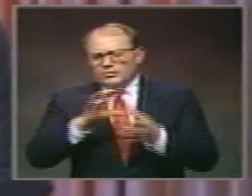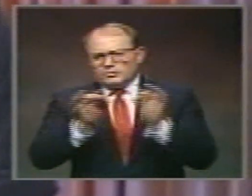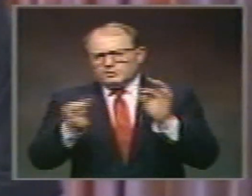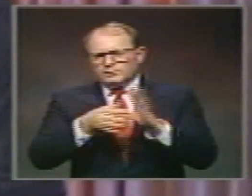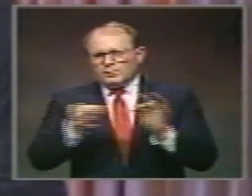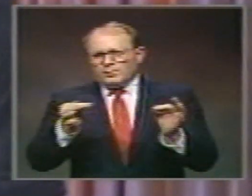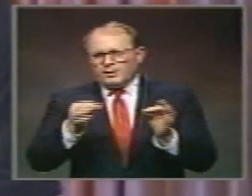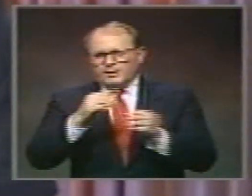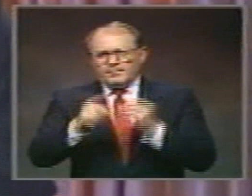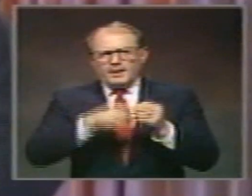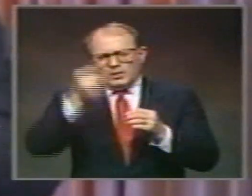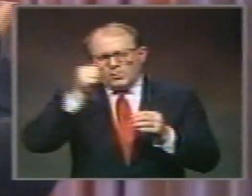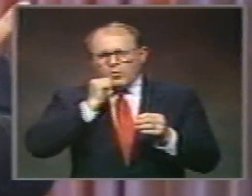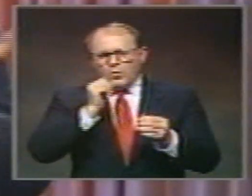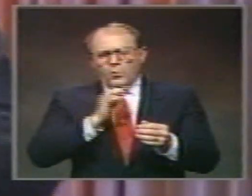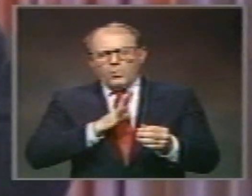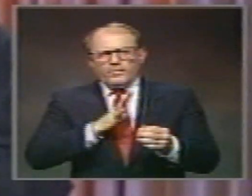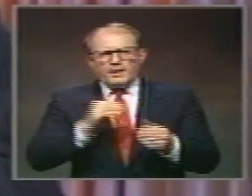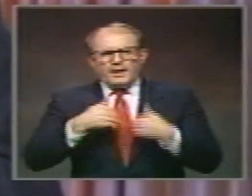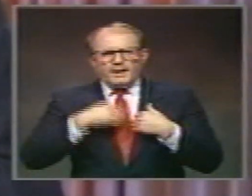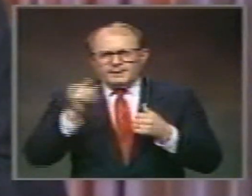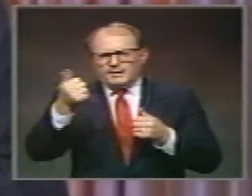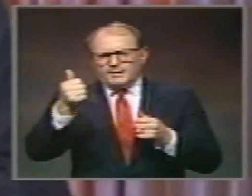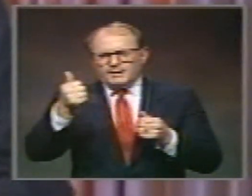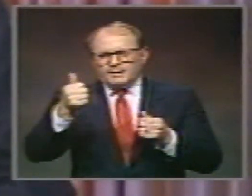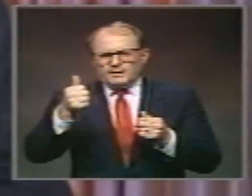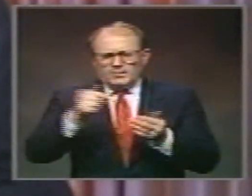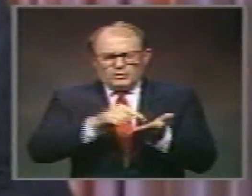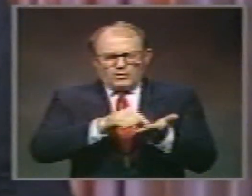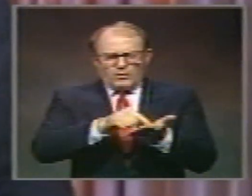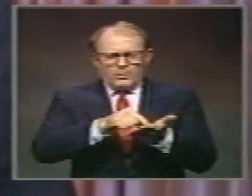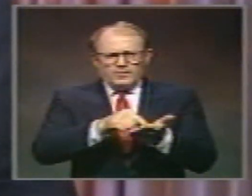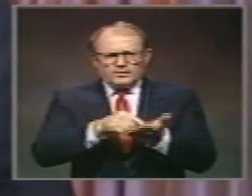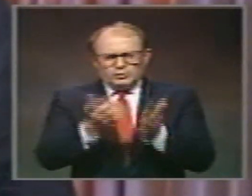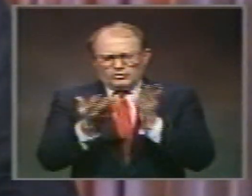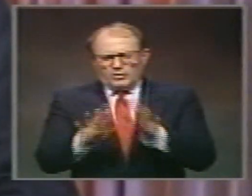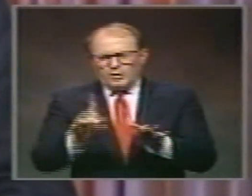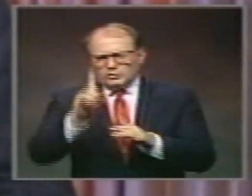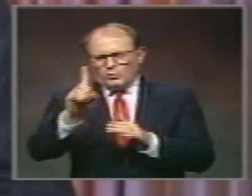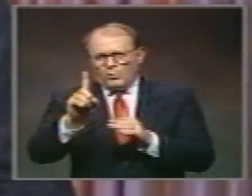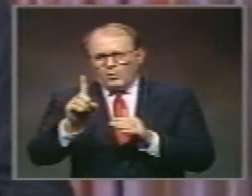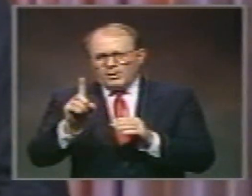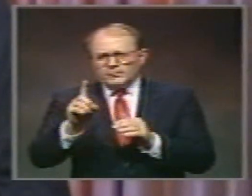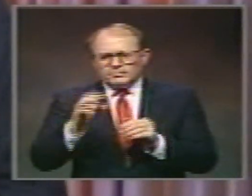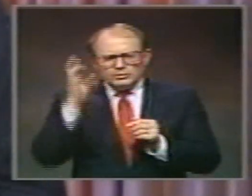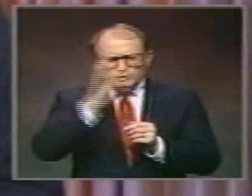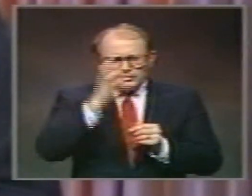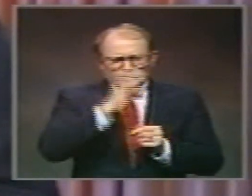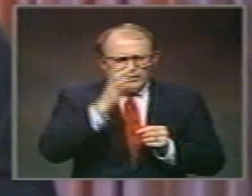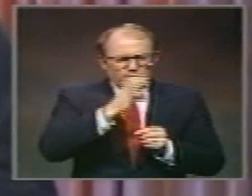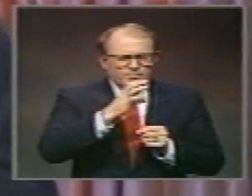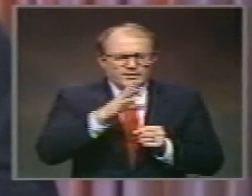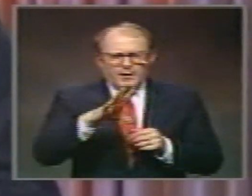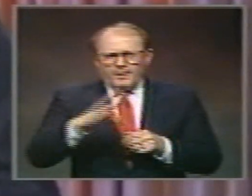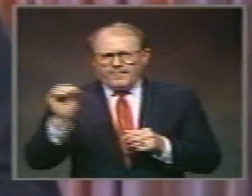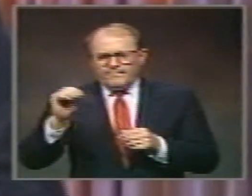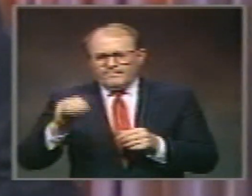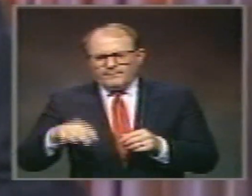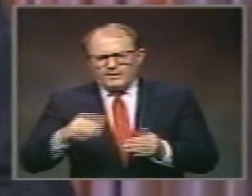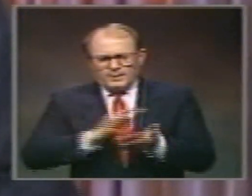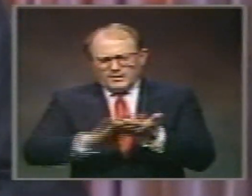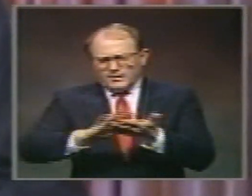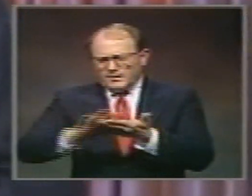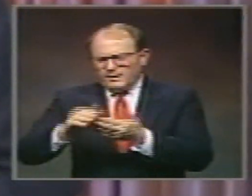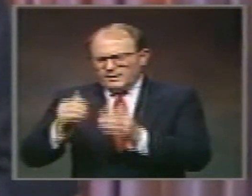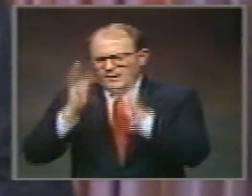hypothetical story of a woman who had 10 pieces of silver, who, if she loses one of them, does she not turn on the lights and sweep and clean